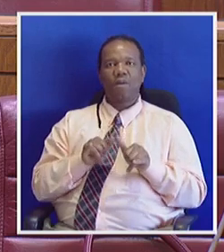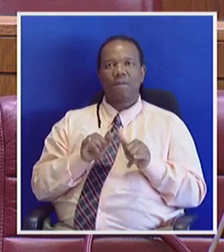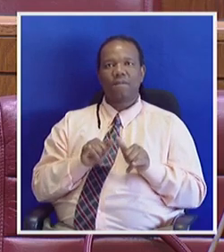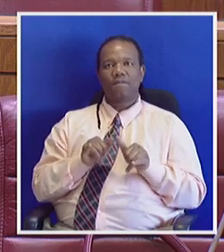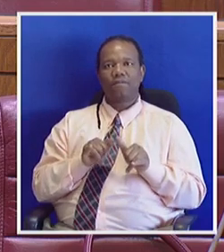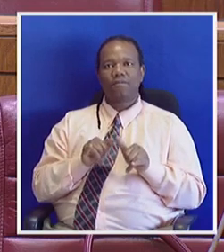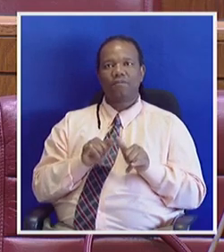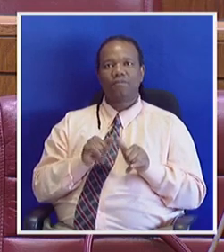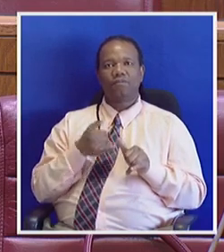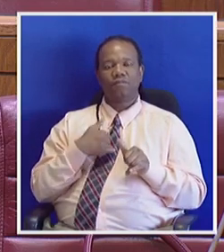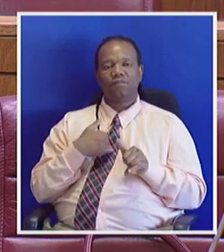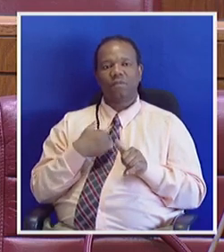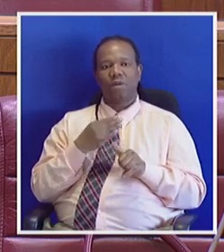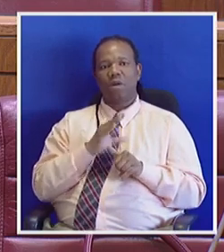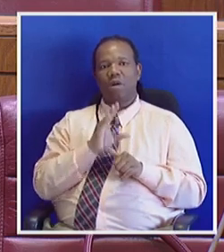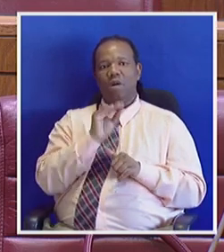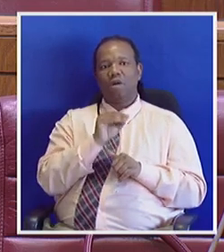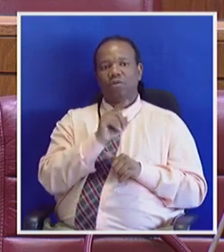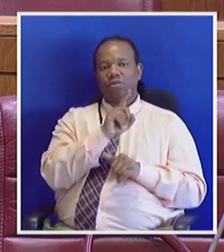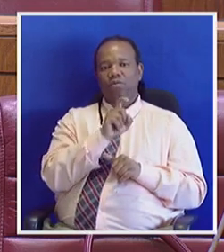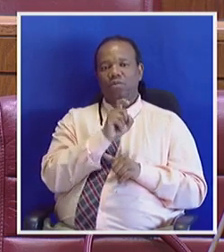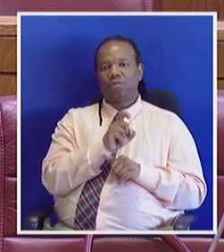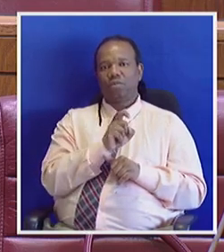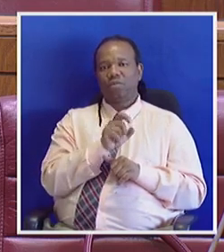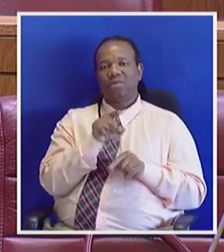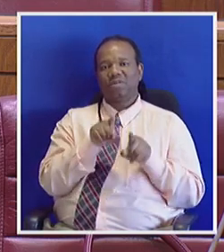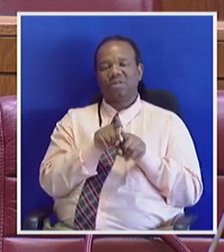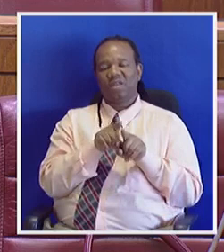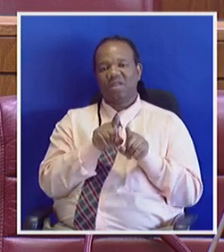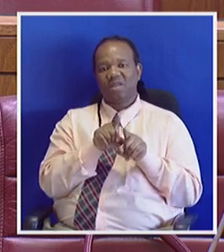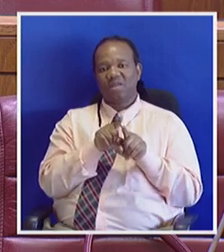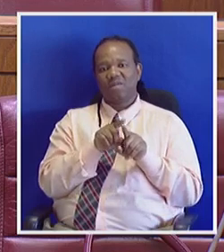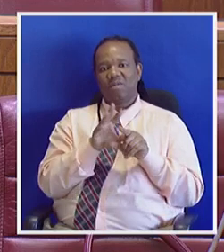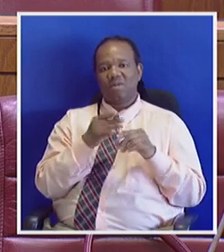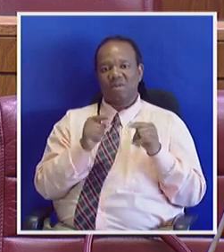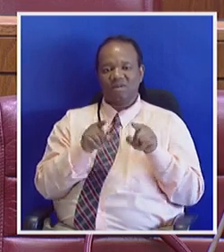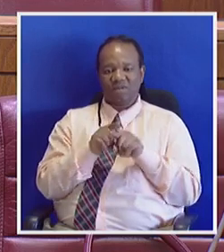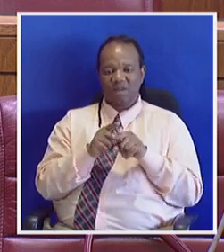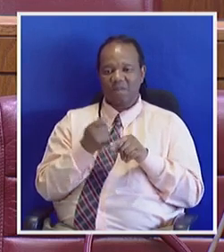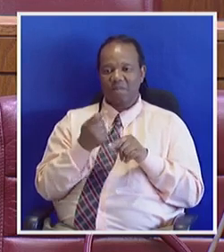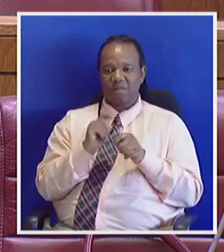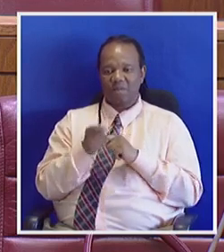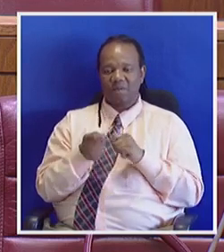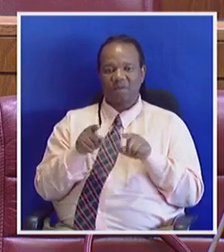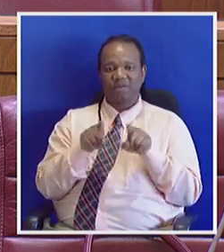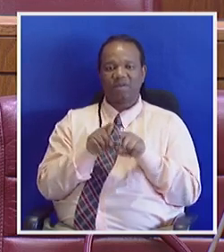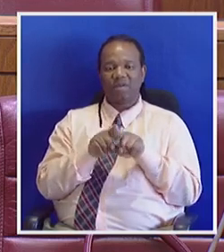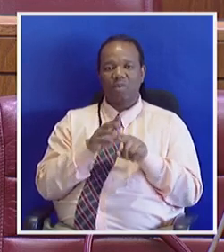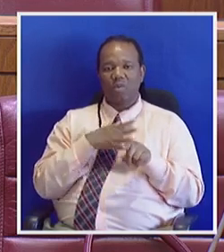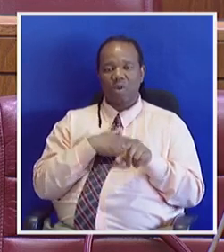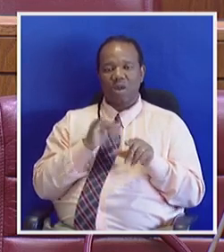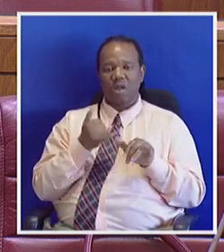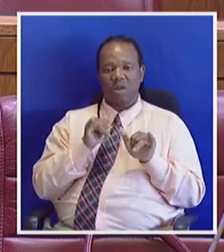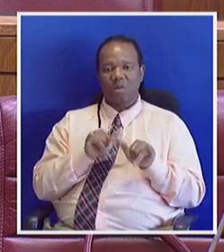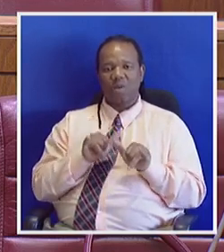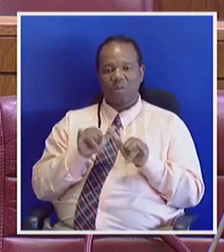I want to ask you if the amount still remains the same, or because it has been a long time, or at